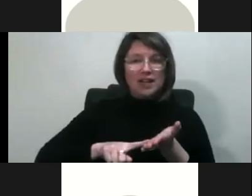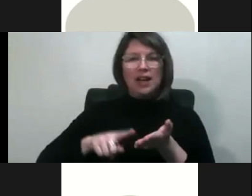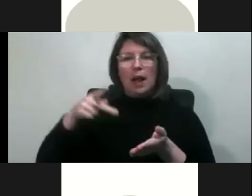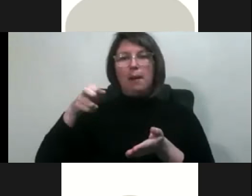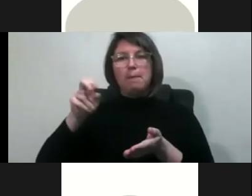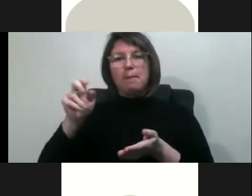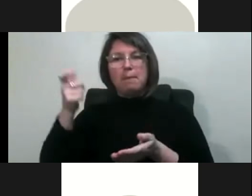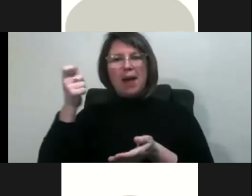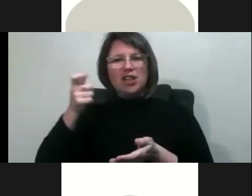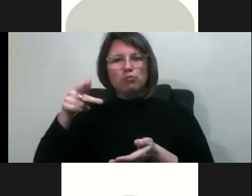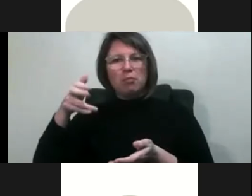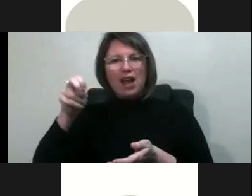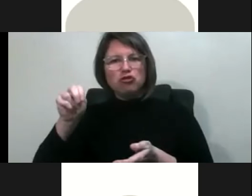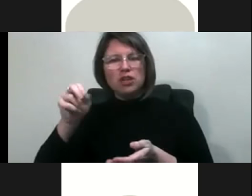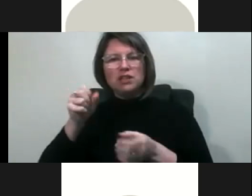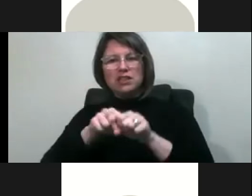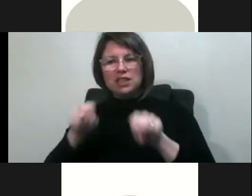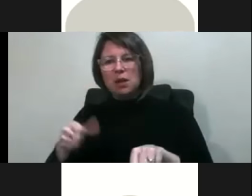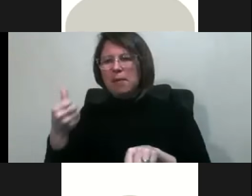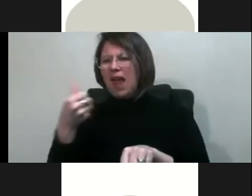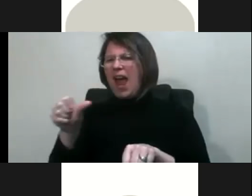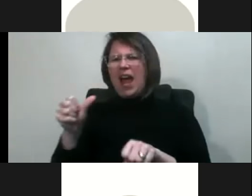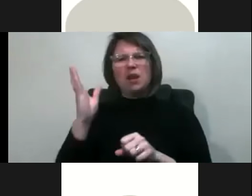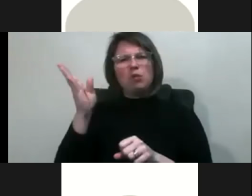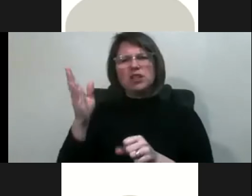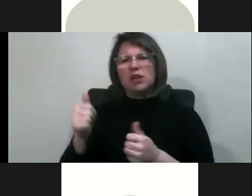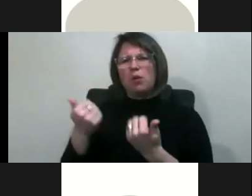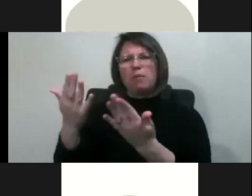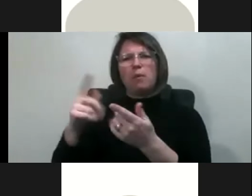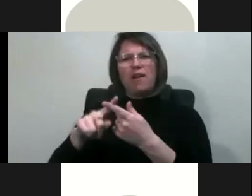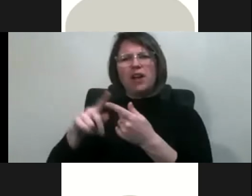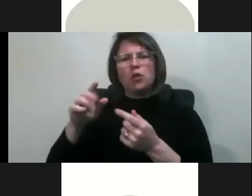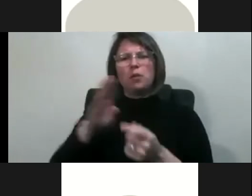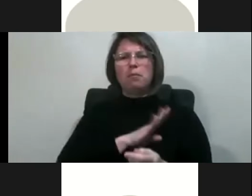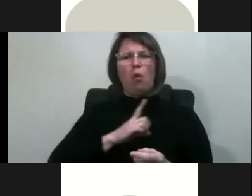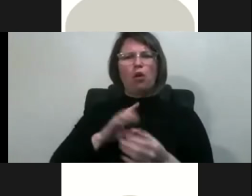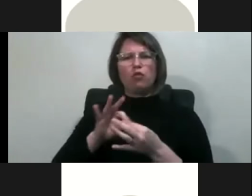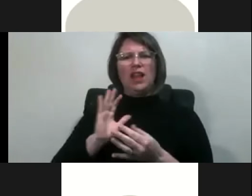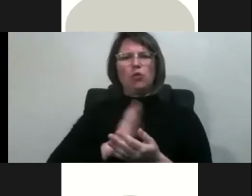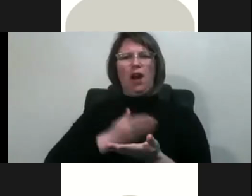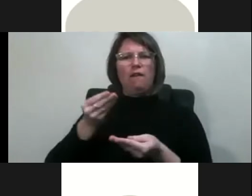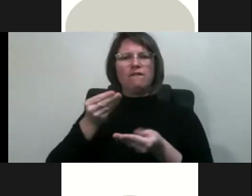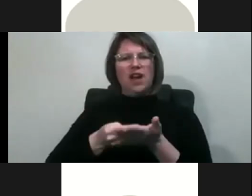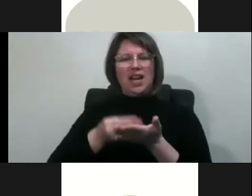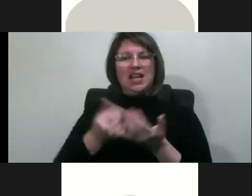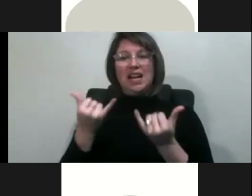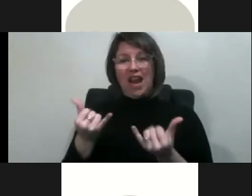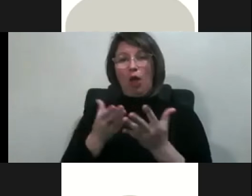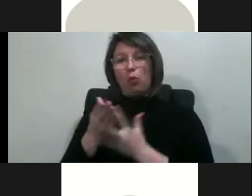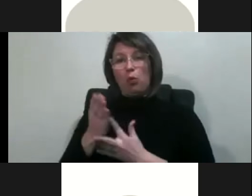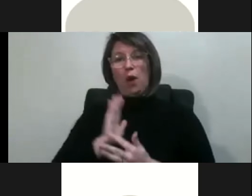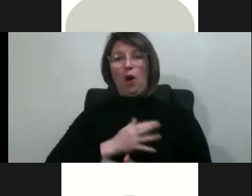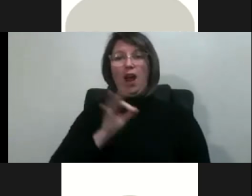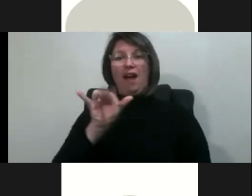system, and any presentations that we've brought up to the board regarding our finances there. We're currently going through our FY22 budget